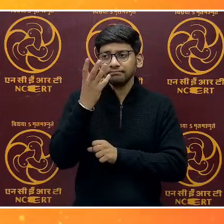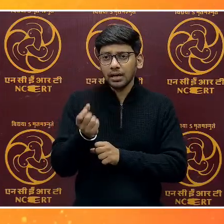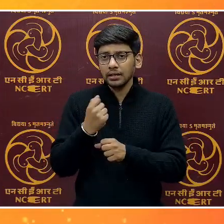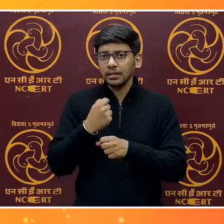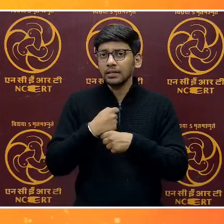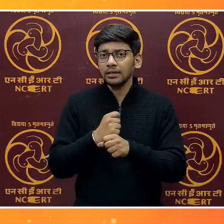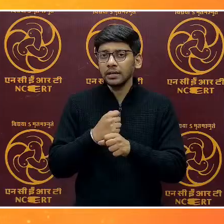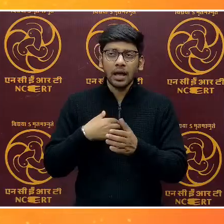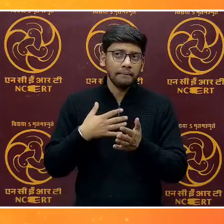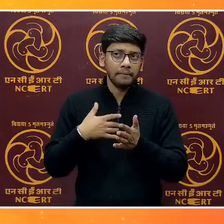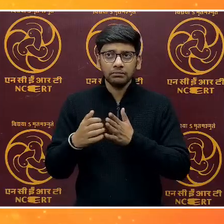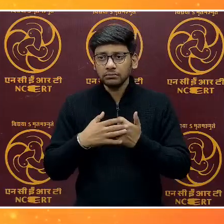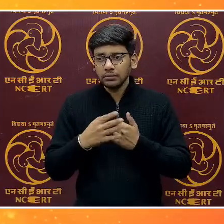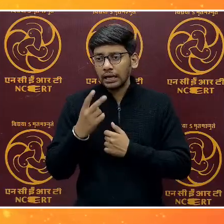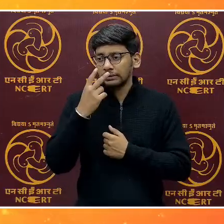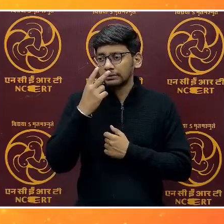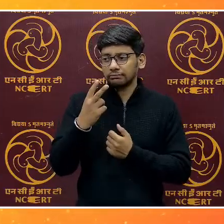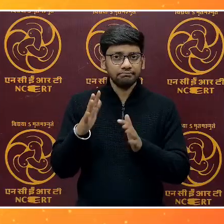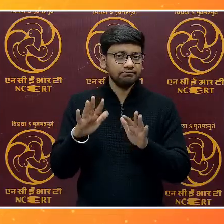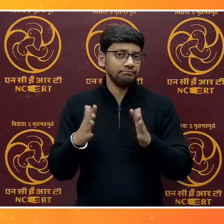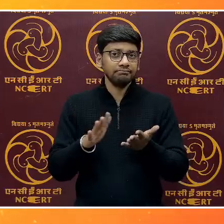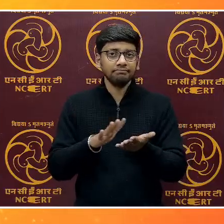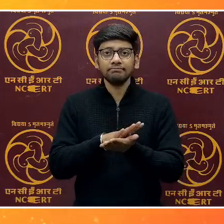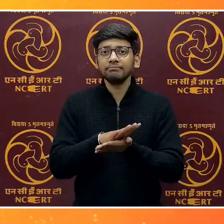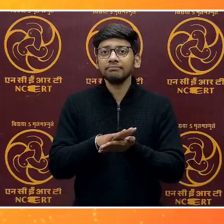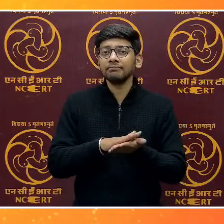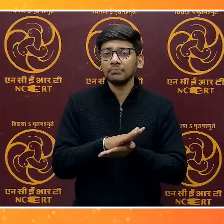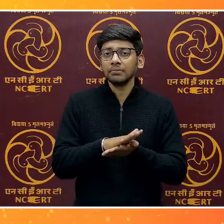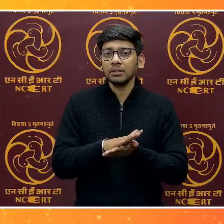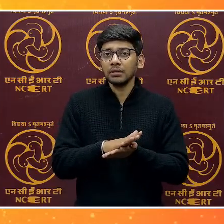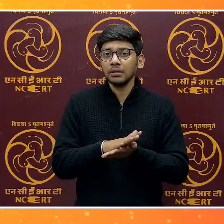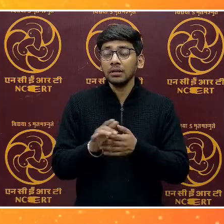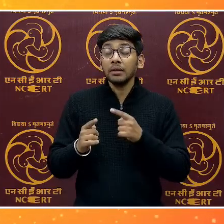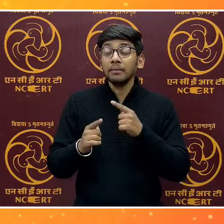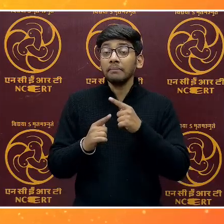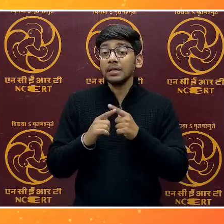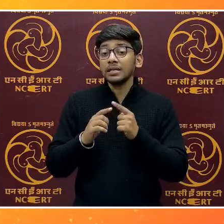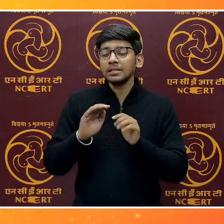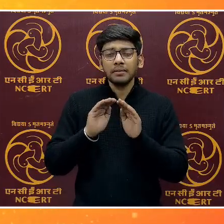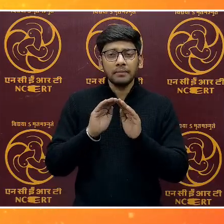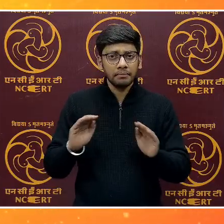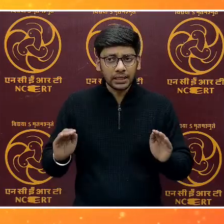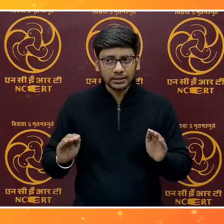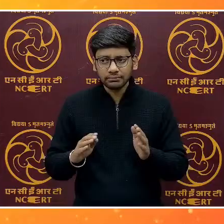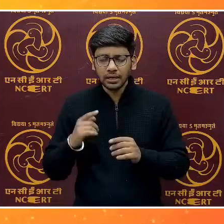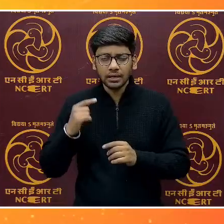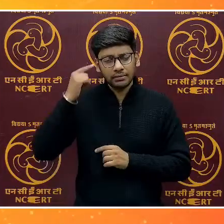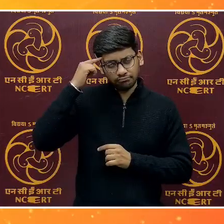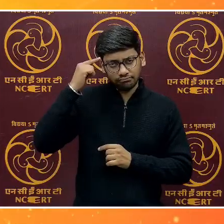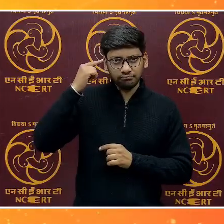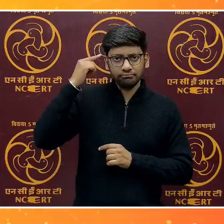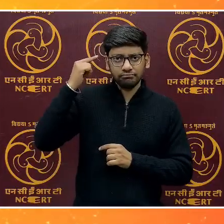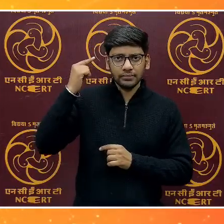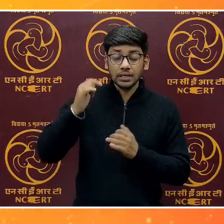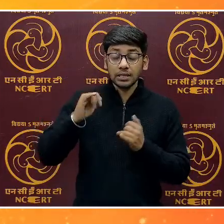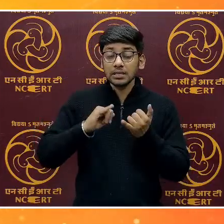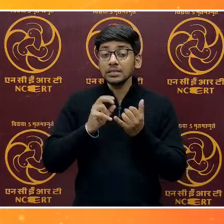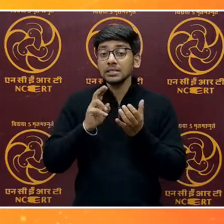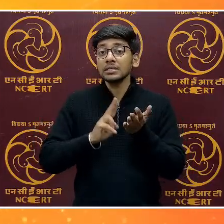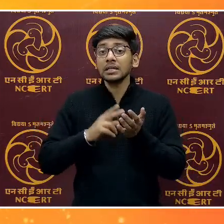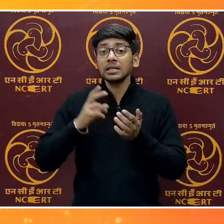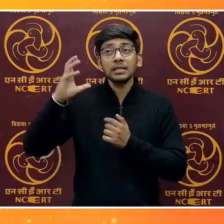we cannot see the sun in the night time. Yes. And the child is assuming, so all right, I think the sun